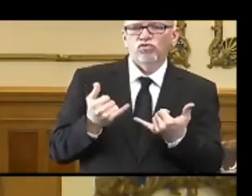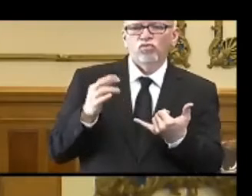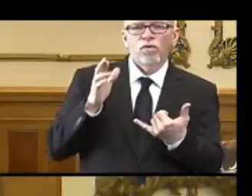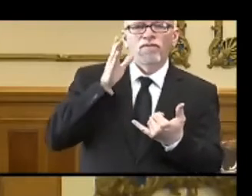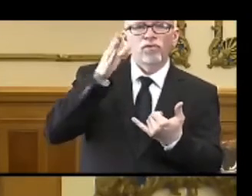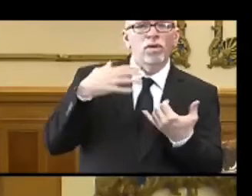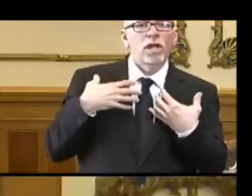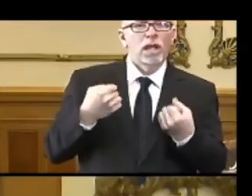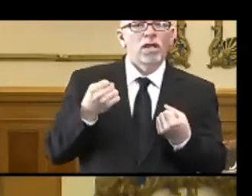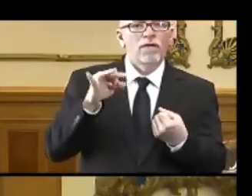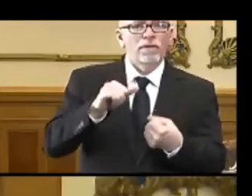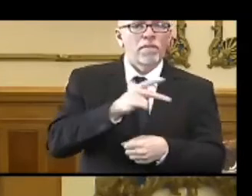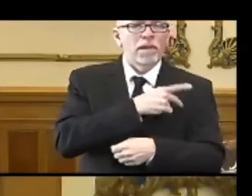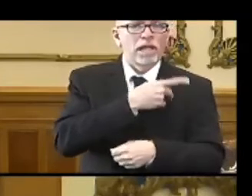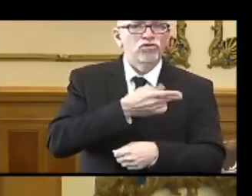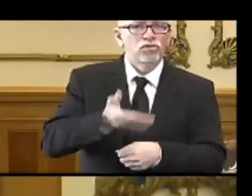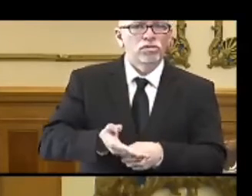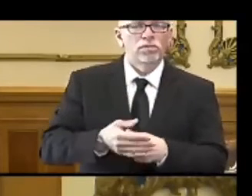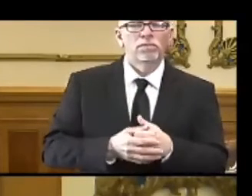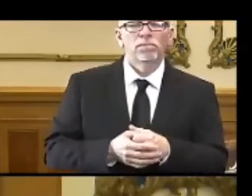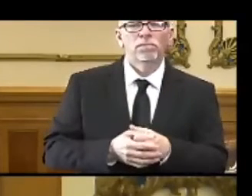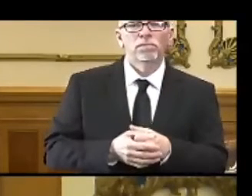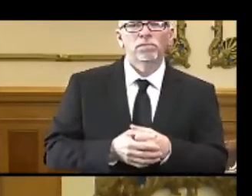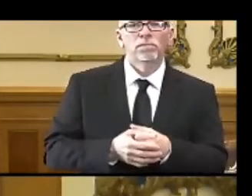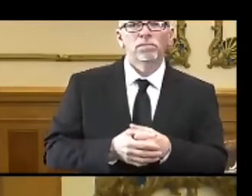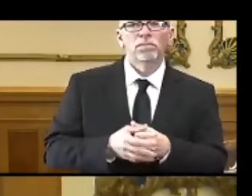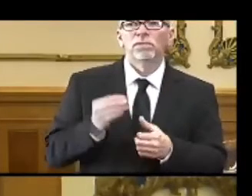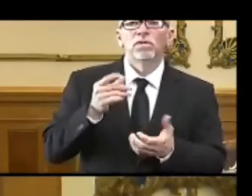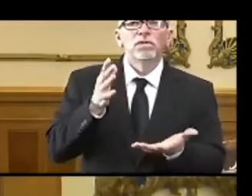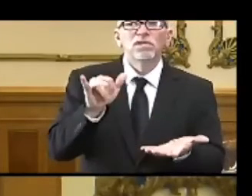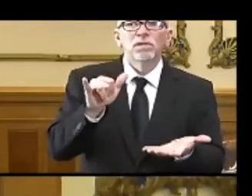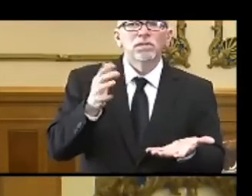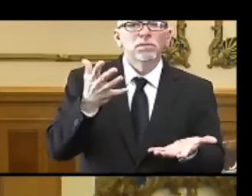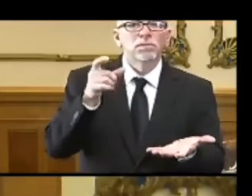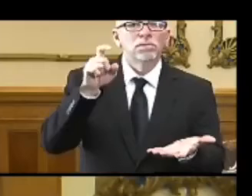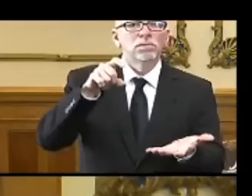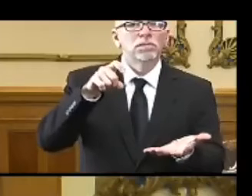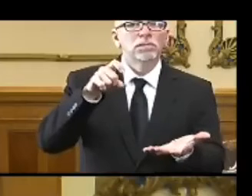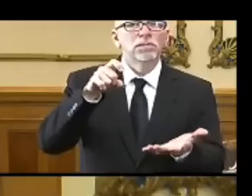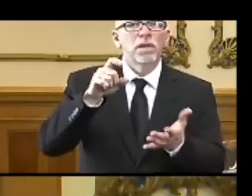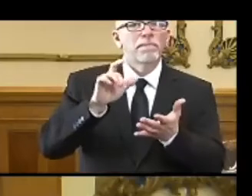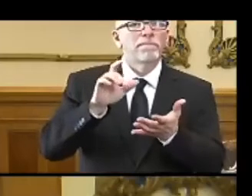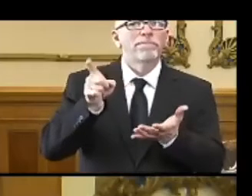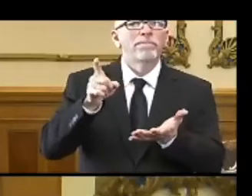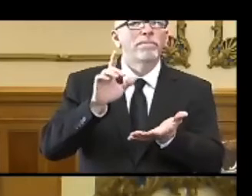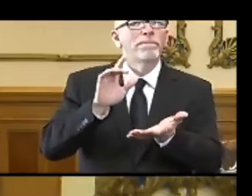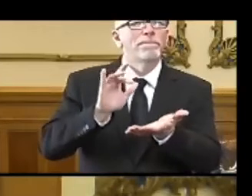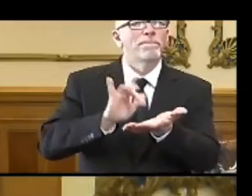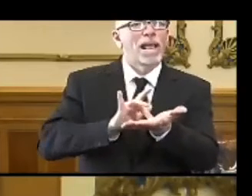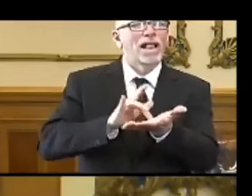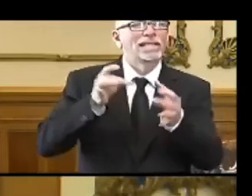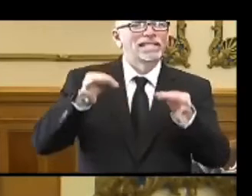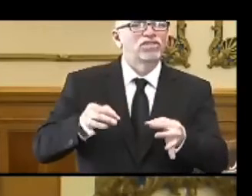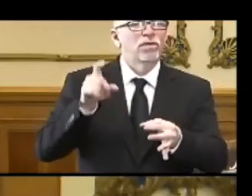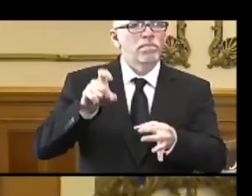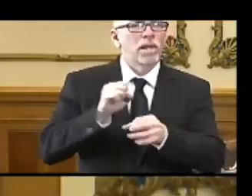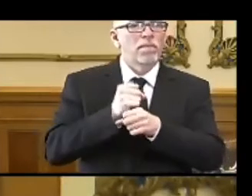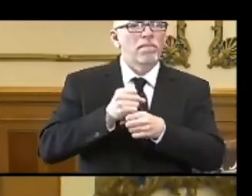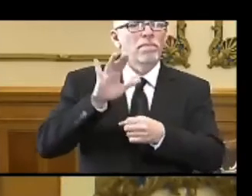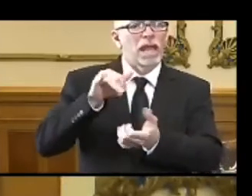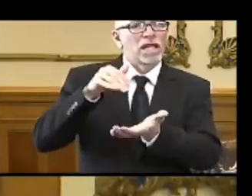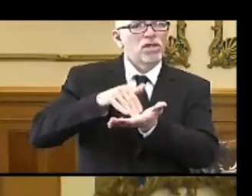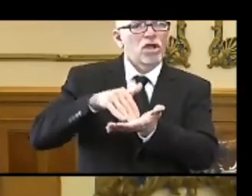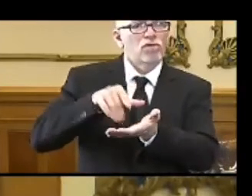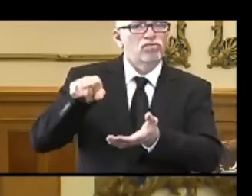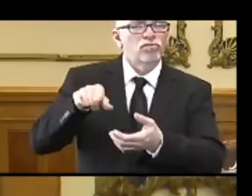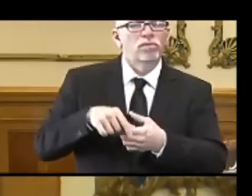future health of the patient. And this is necessarily a medical decision that has to be made by a